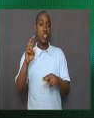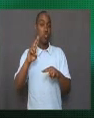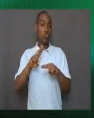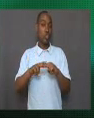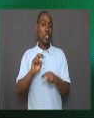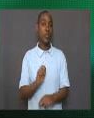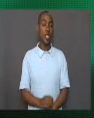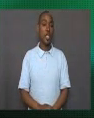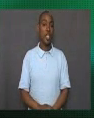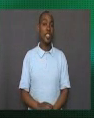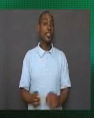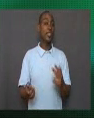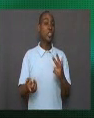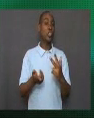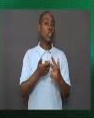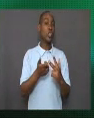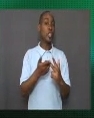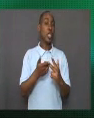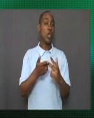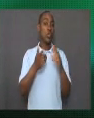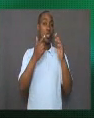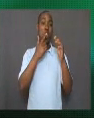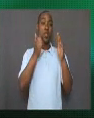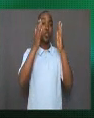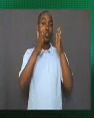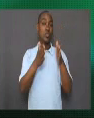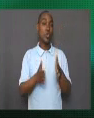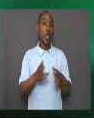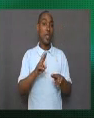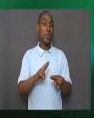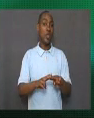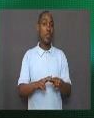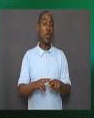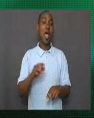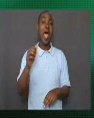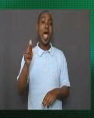3rd test tube is filled with amylase solution.